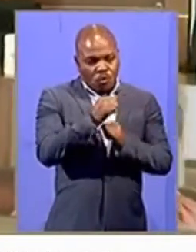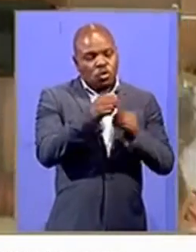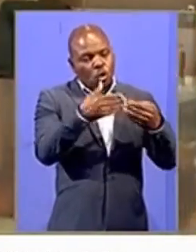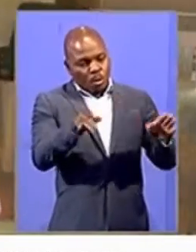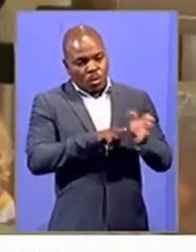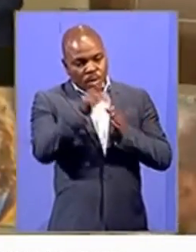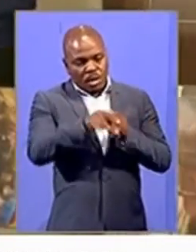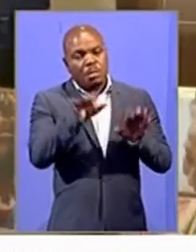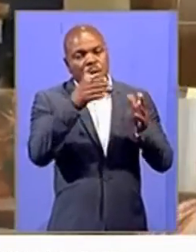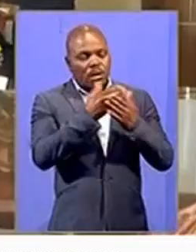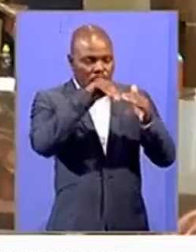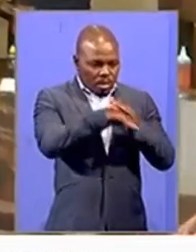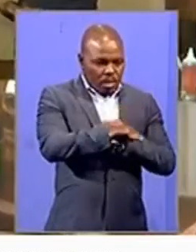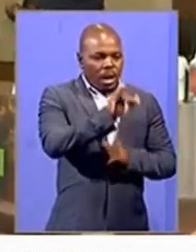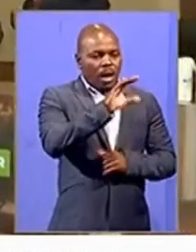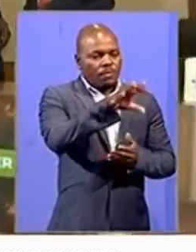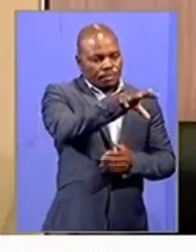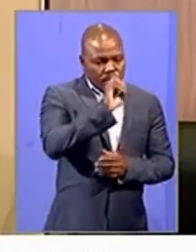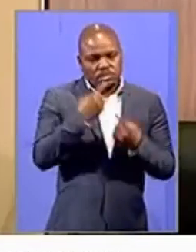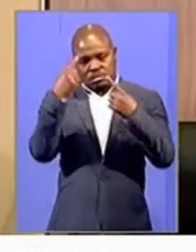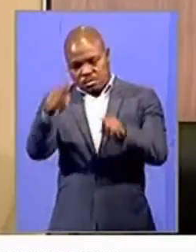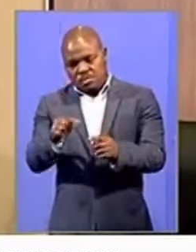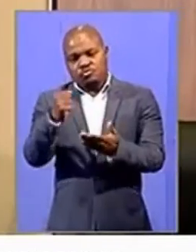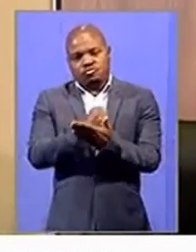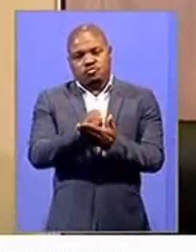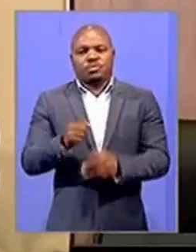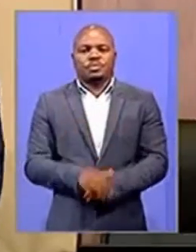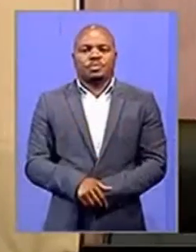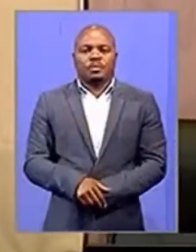makwalo itshupo a bona gore ba kgone go ikwadisetsa ditlhopo.